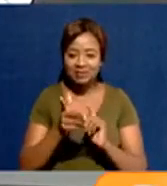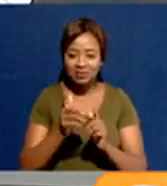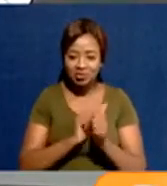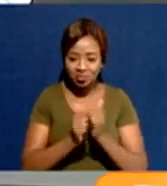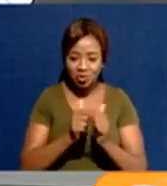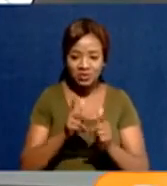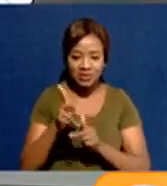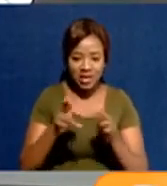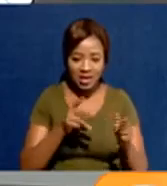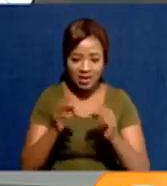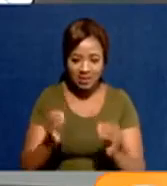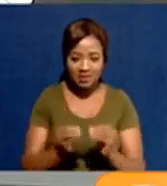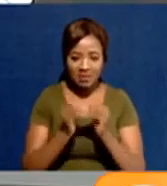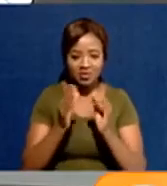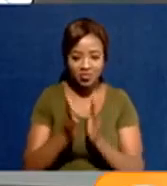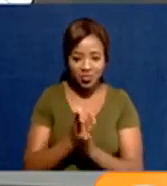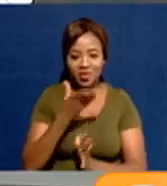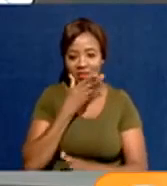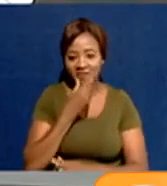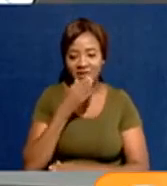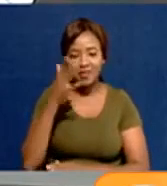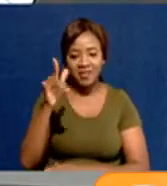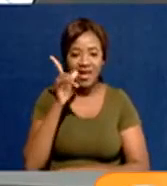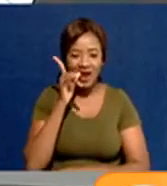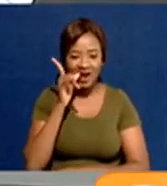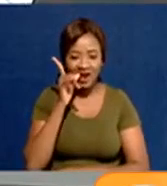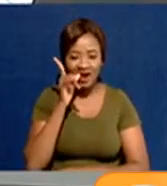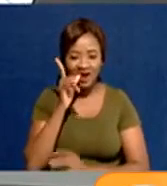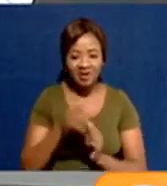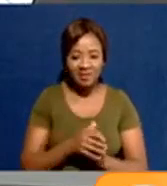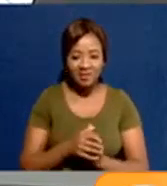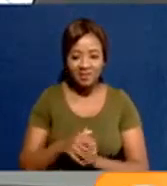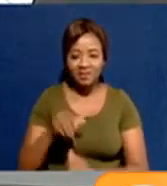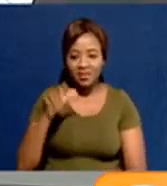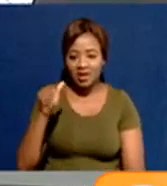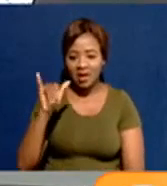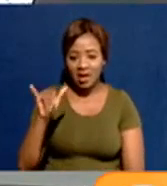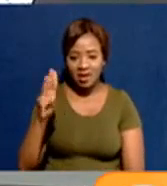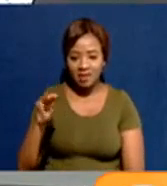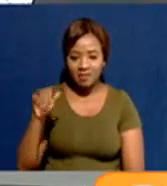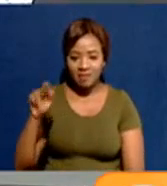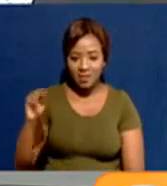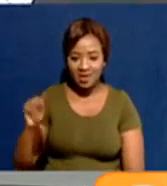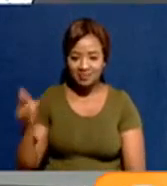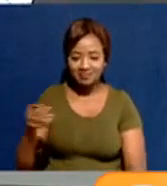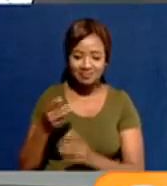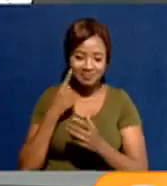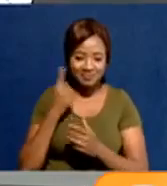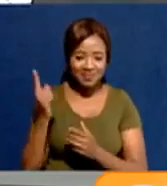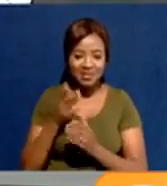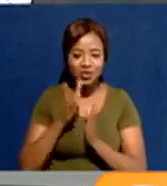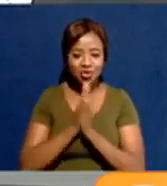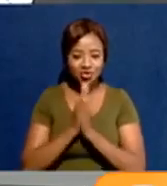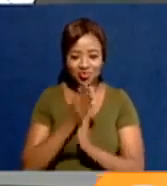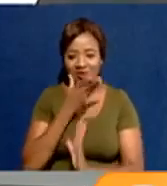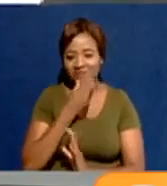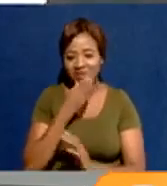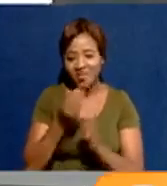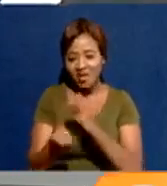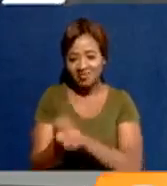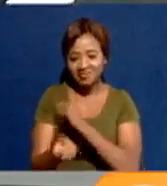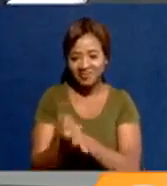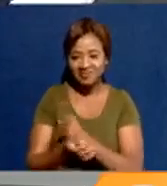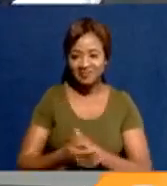up with the youngster and his father in London. Here's Aymen Onyango's story, as told by his father, Lucas